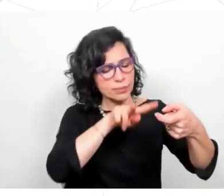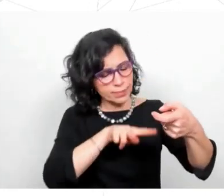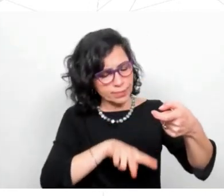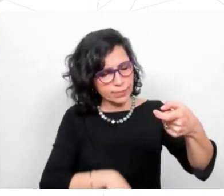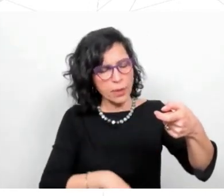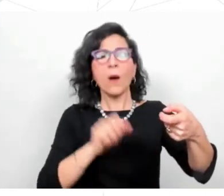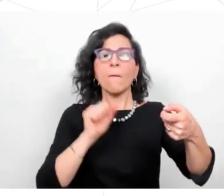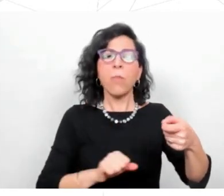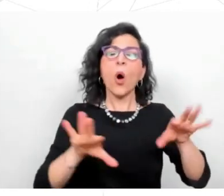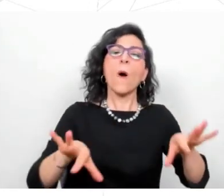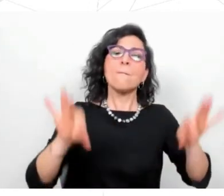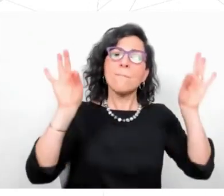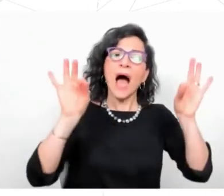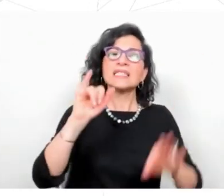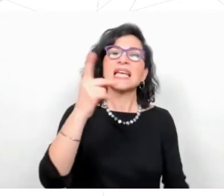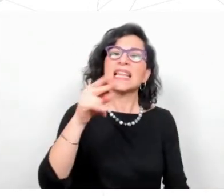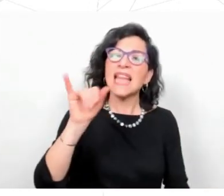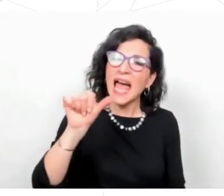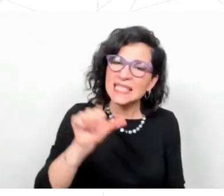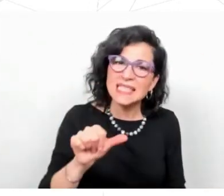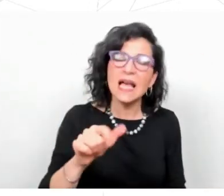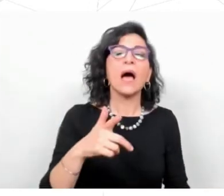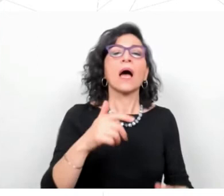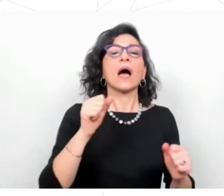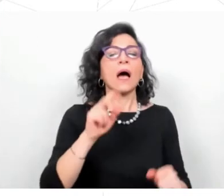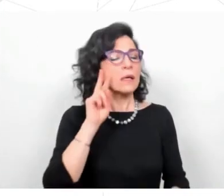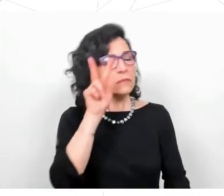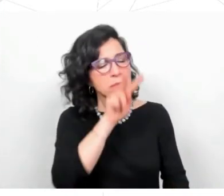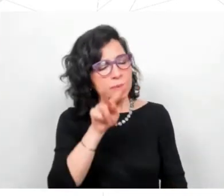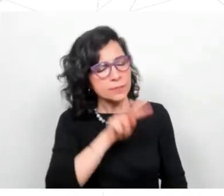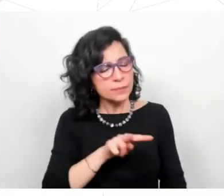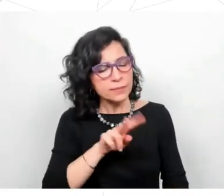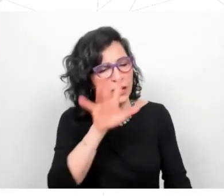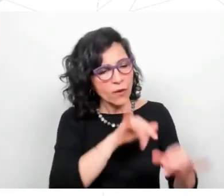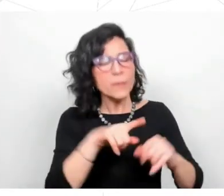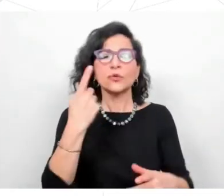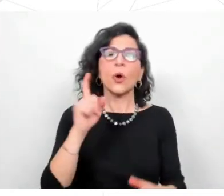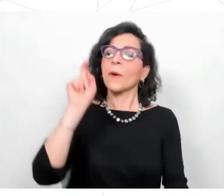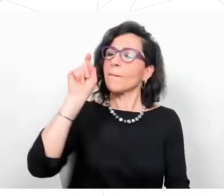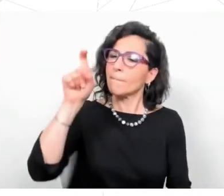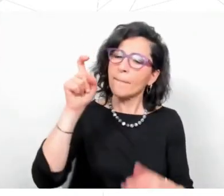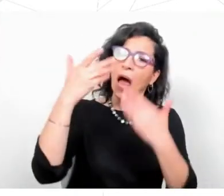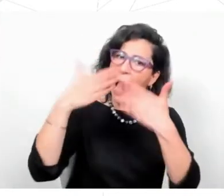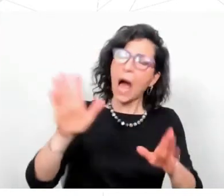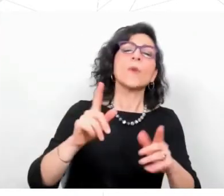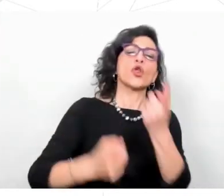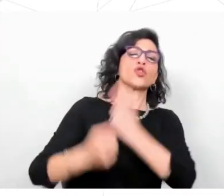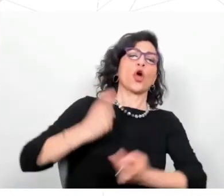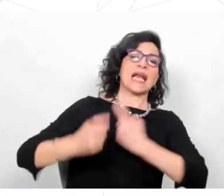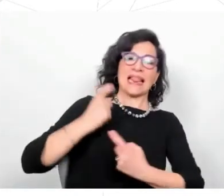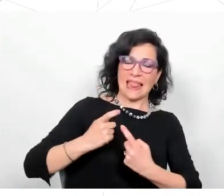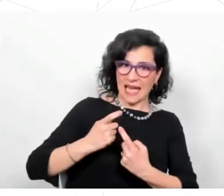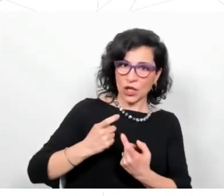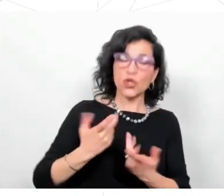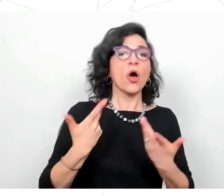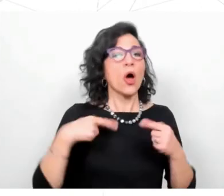So here, my hands, right? I'm going to open task view. I'm going to select left click,